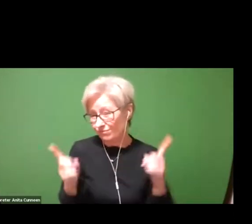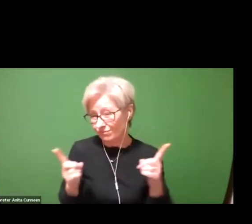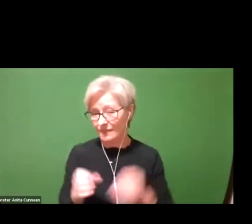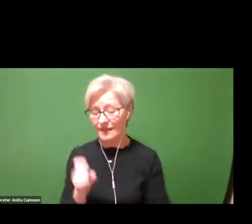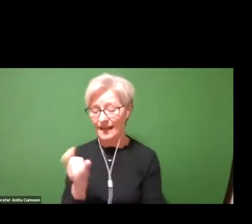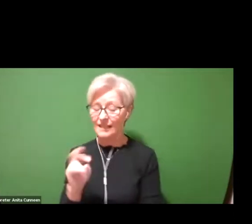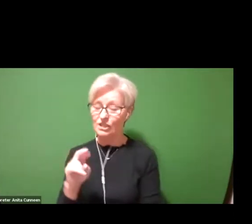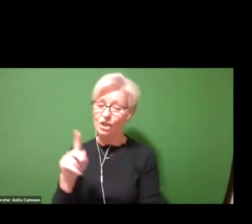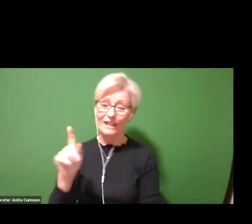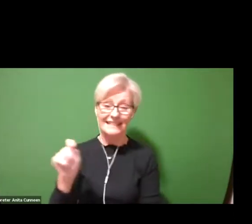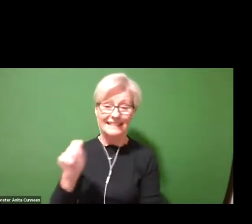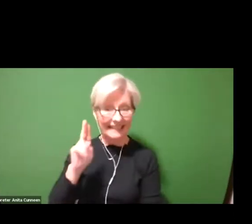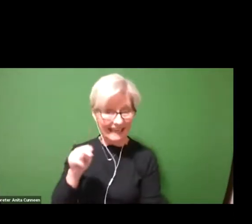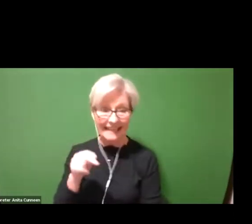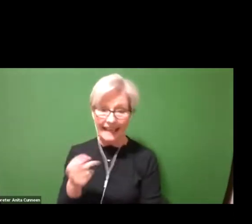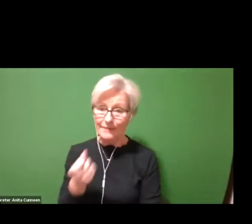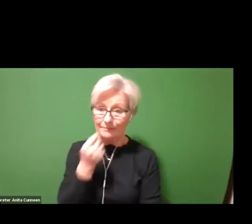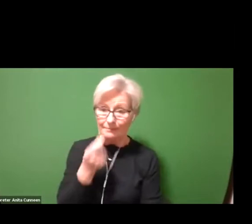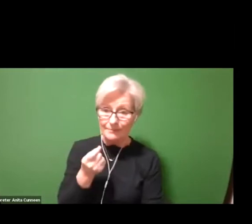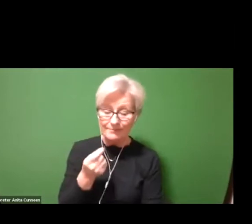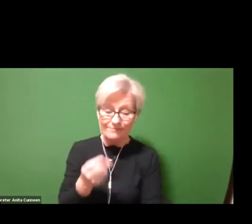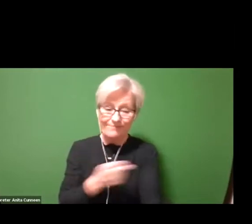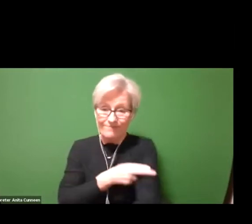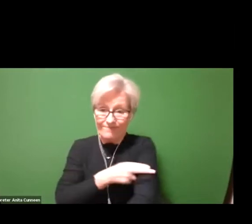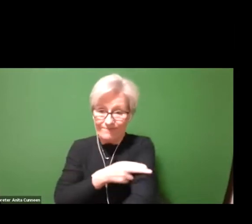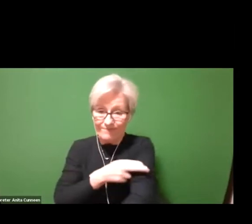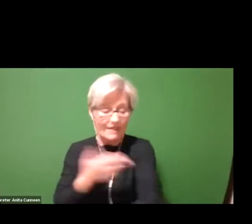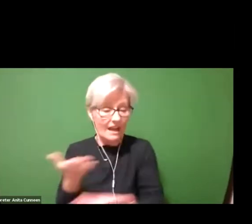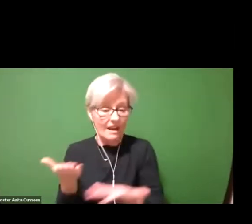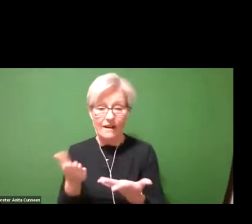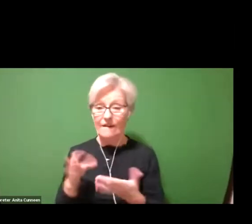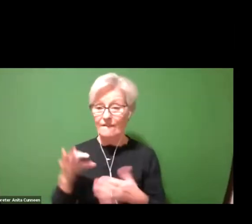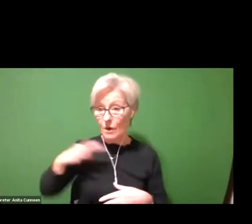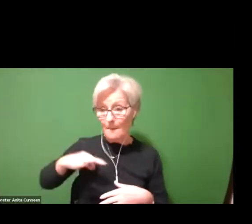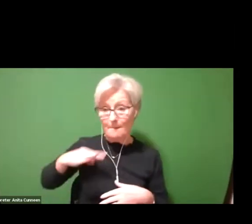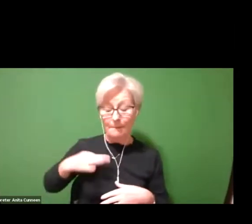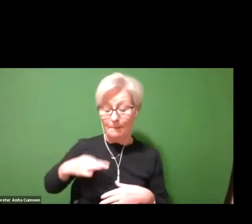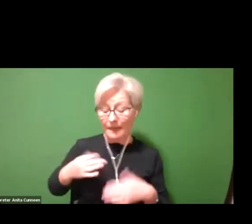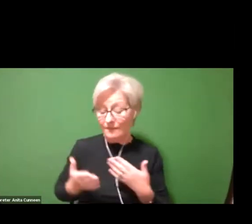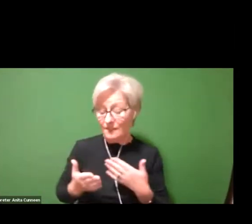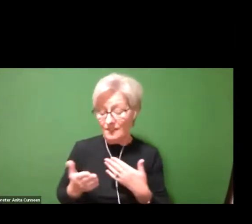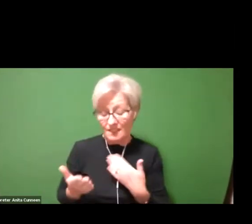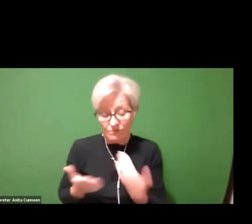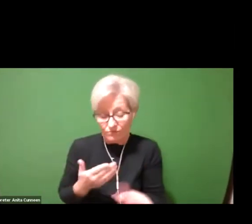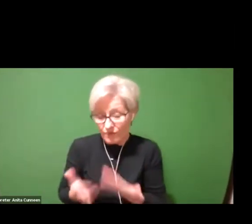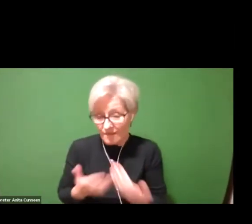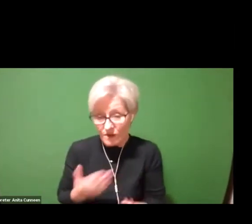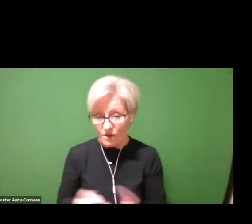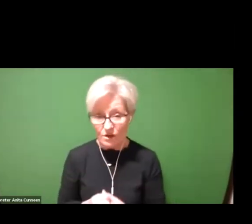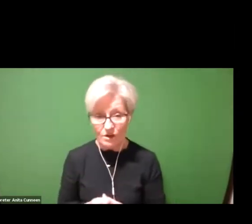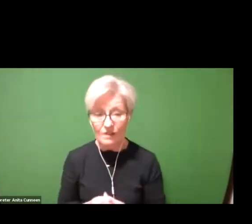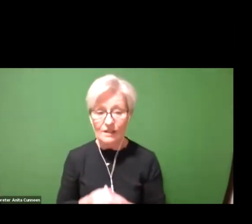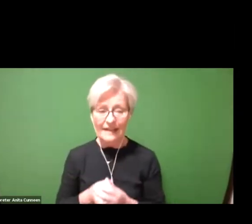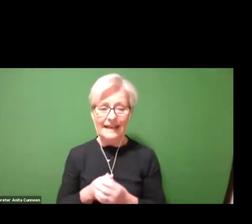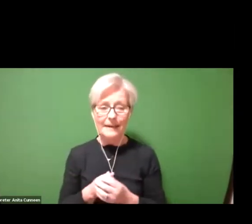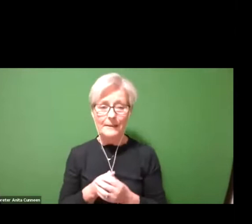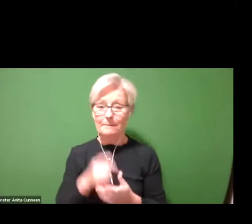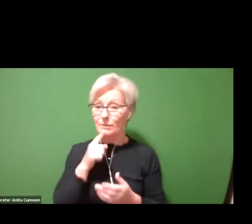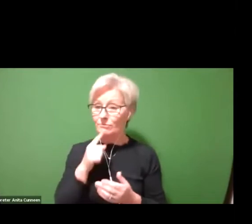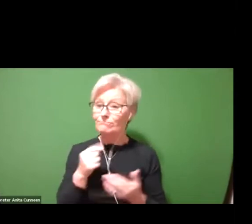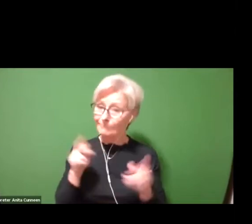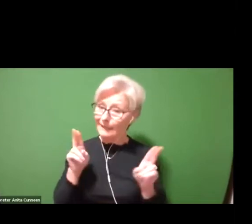can be taken for as long as the benefits outweigh the risks, which, other than the development of a hormone-driven cancer, usually tends to be